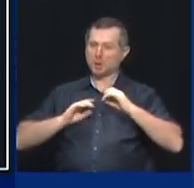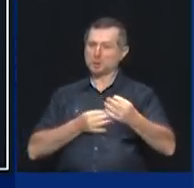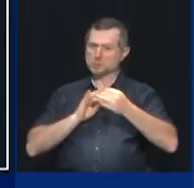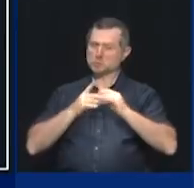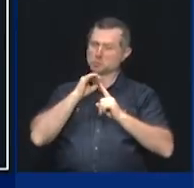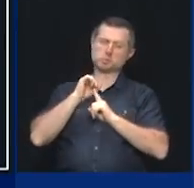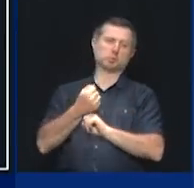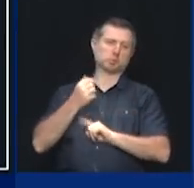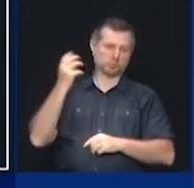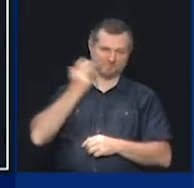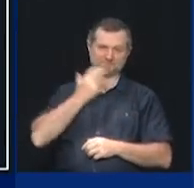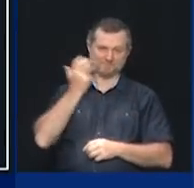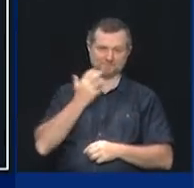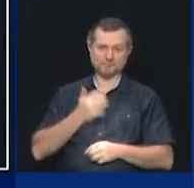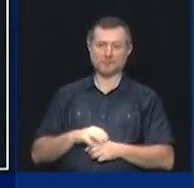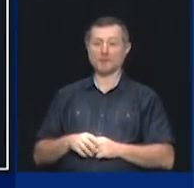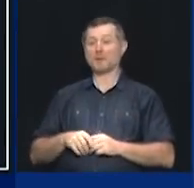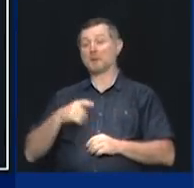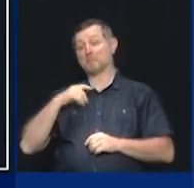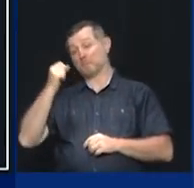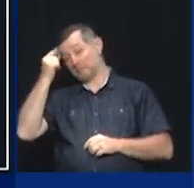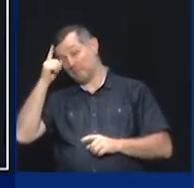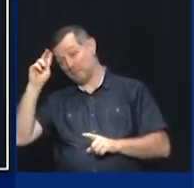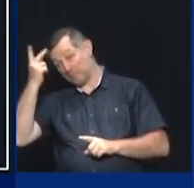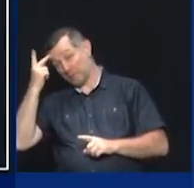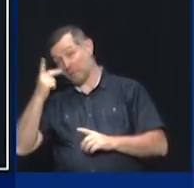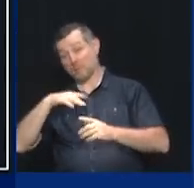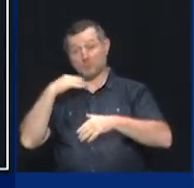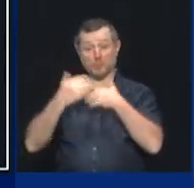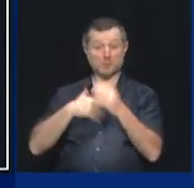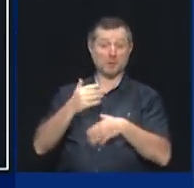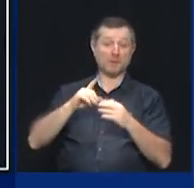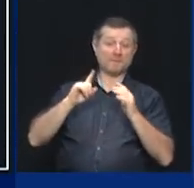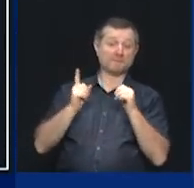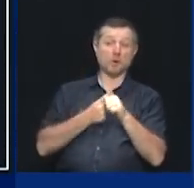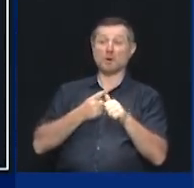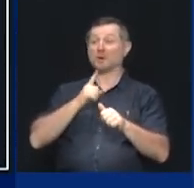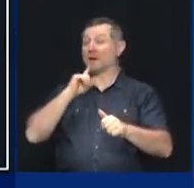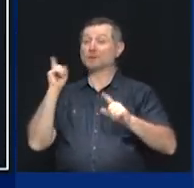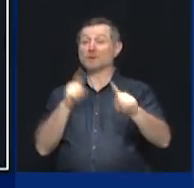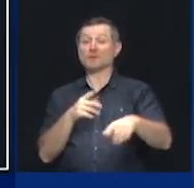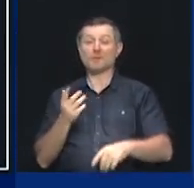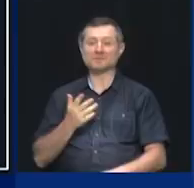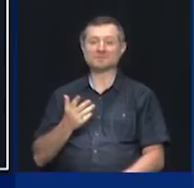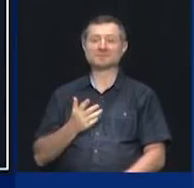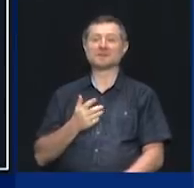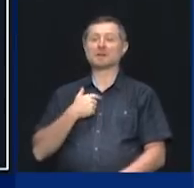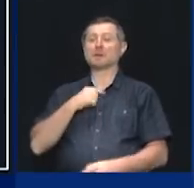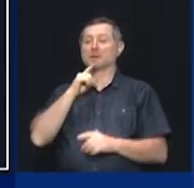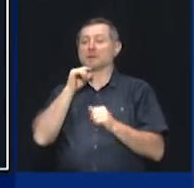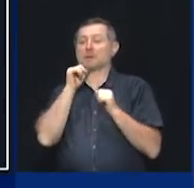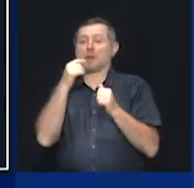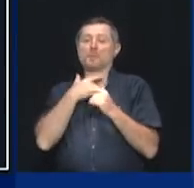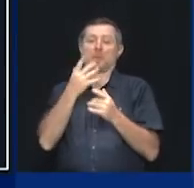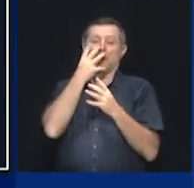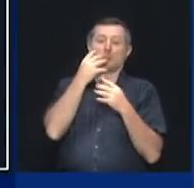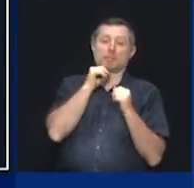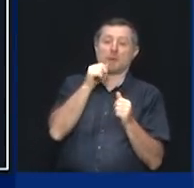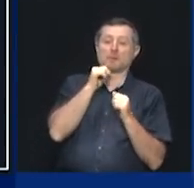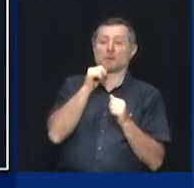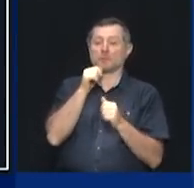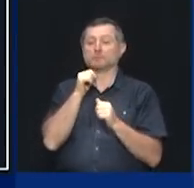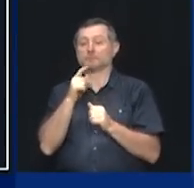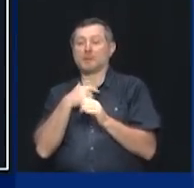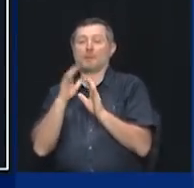So the first instinct of the political process is what? Deny the problem. Or avoid the